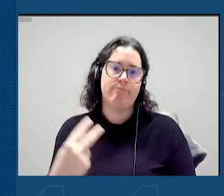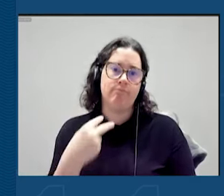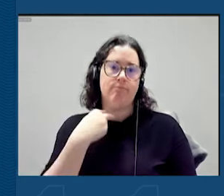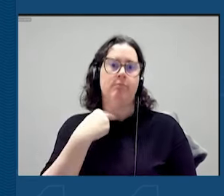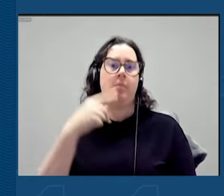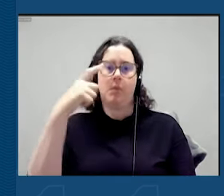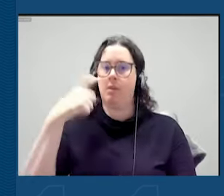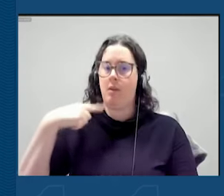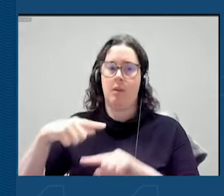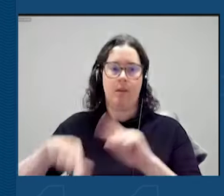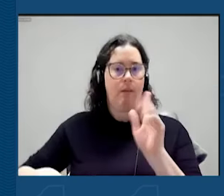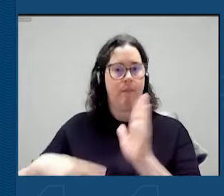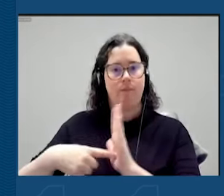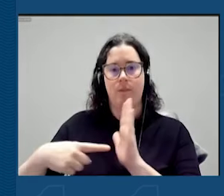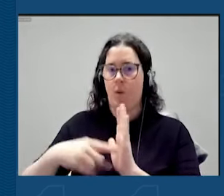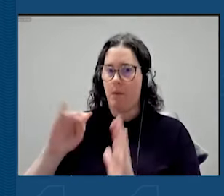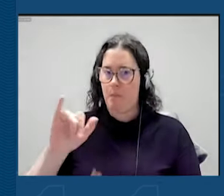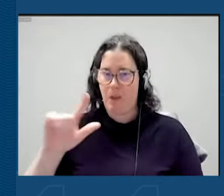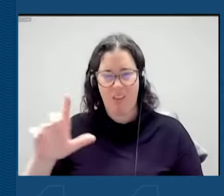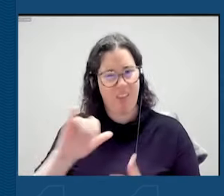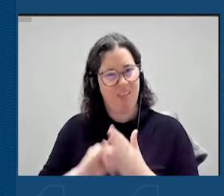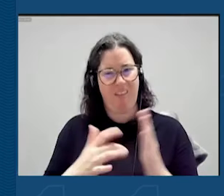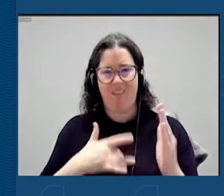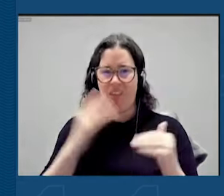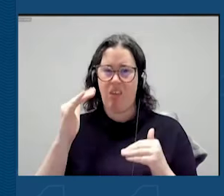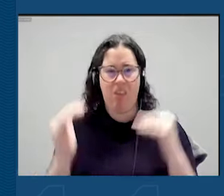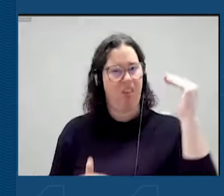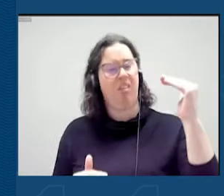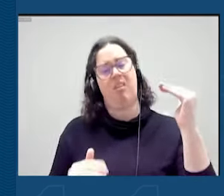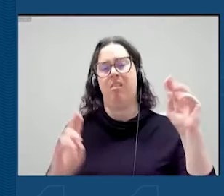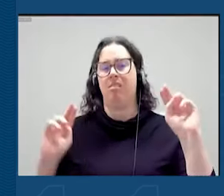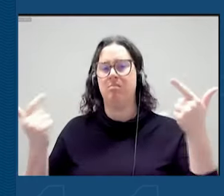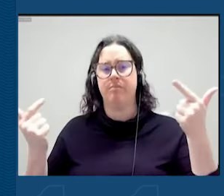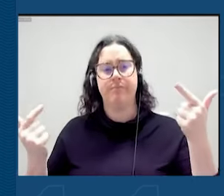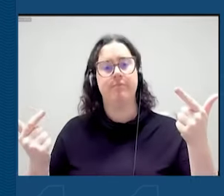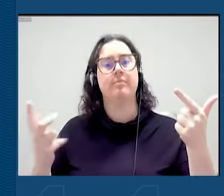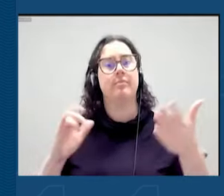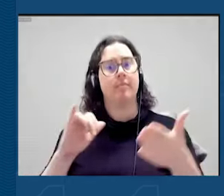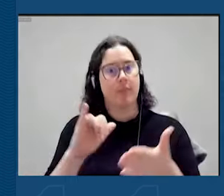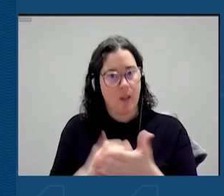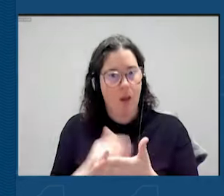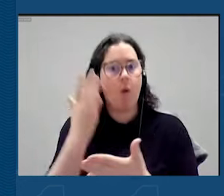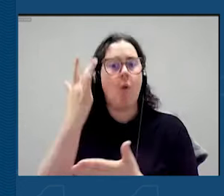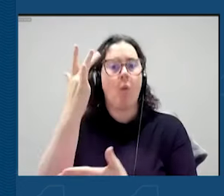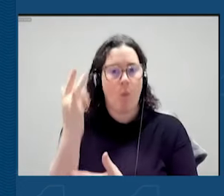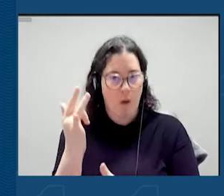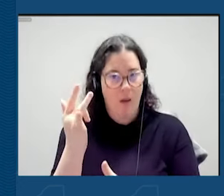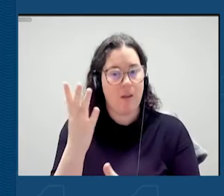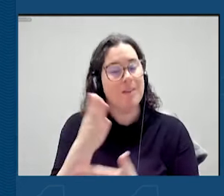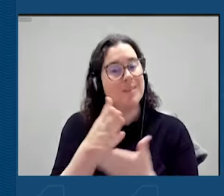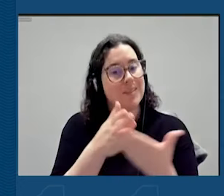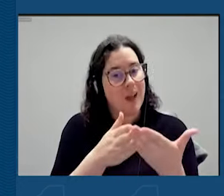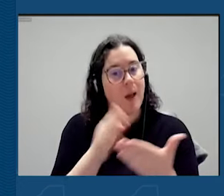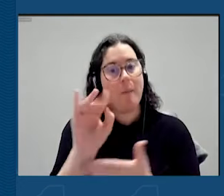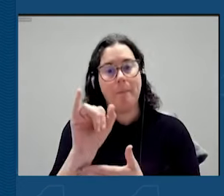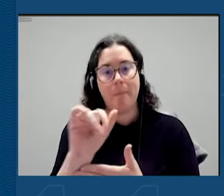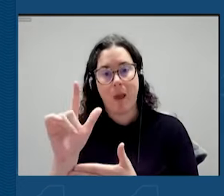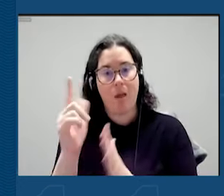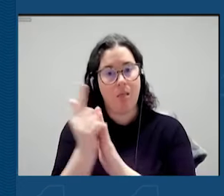the injustice that was behind the whole effort to eliminate parts of the bail laws.